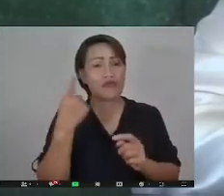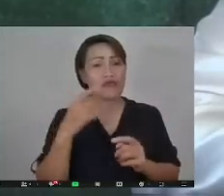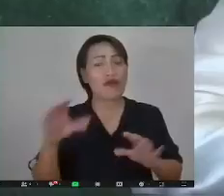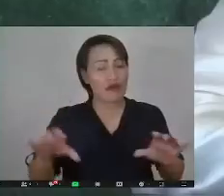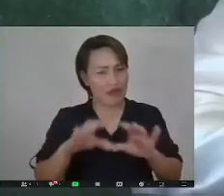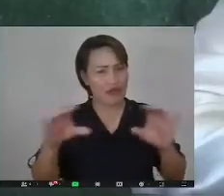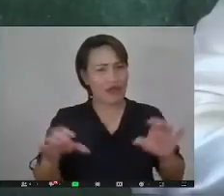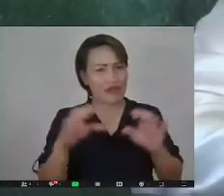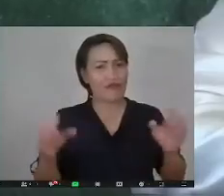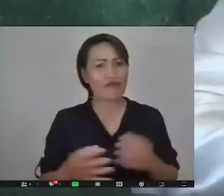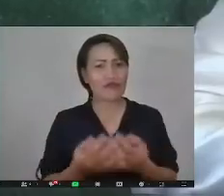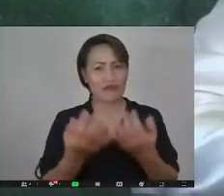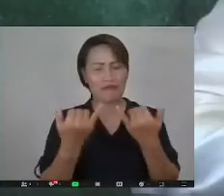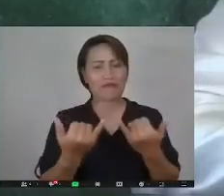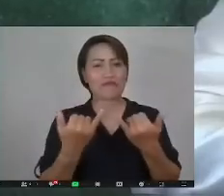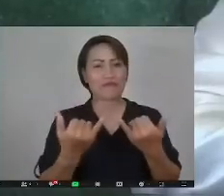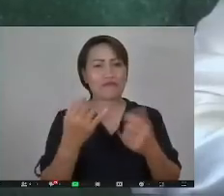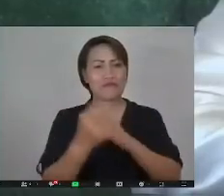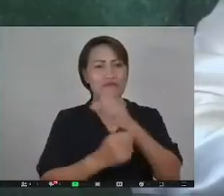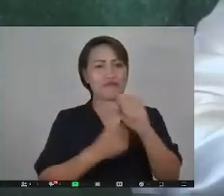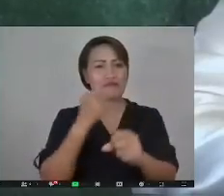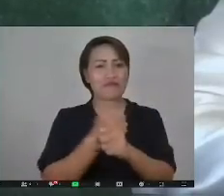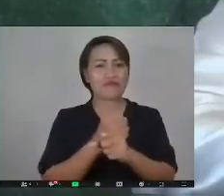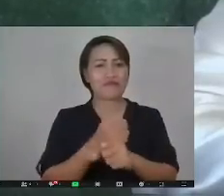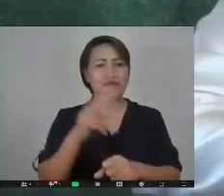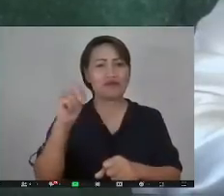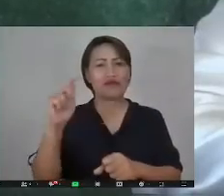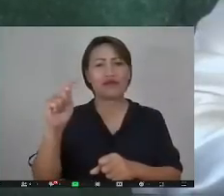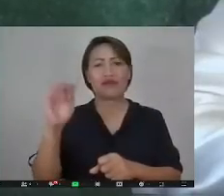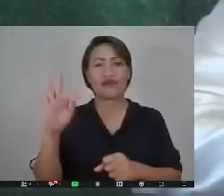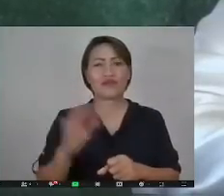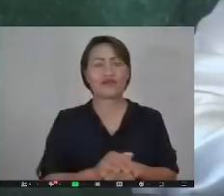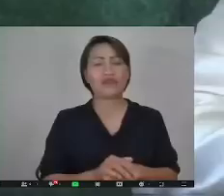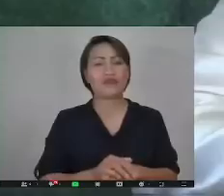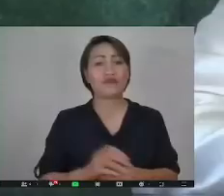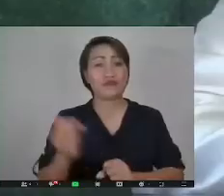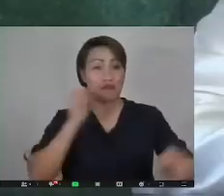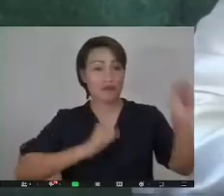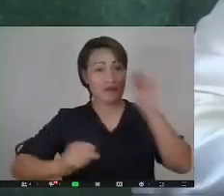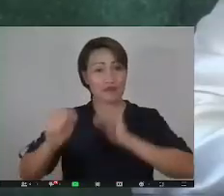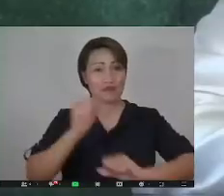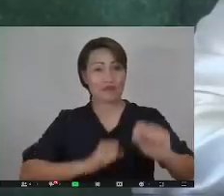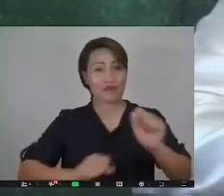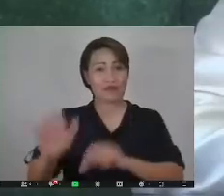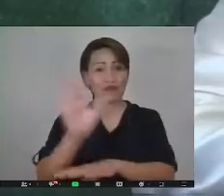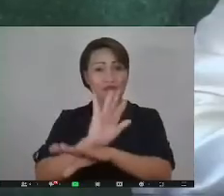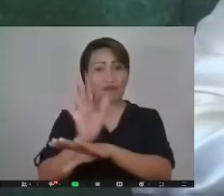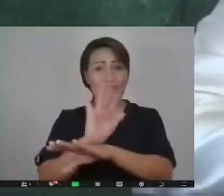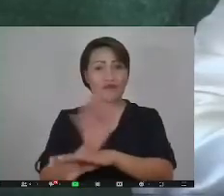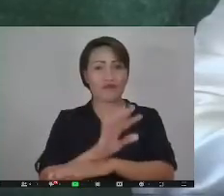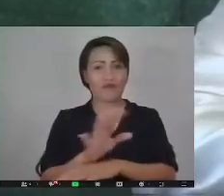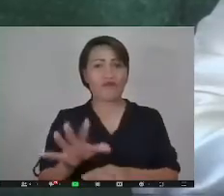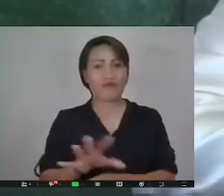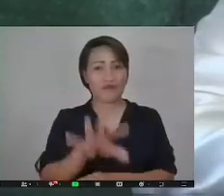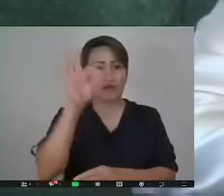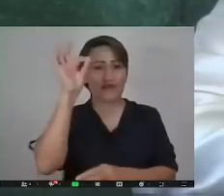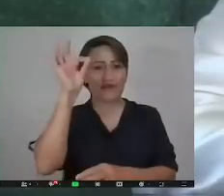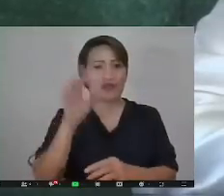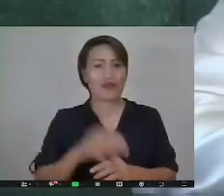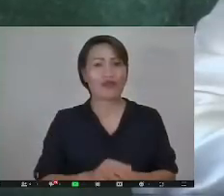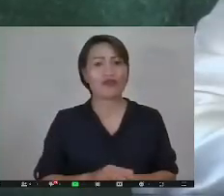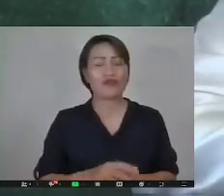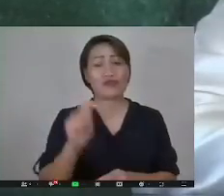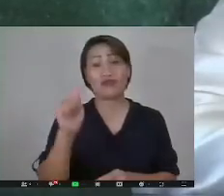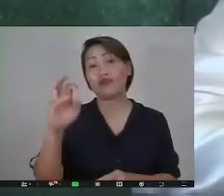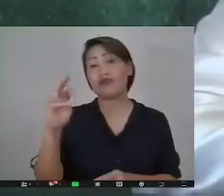year's NSTF, such as the Shensikula, STEM Talk Tournaments, Likha, and STEM Talks. Further, let us change the world